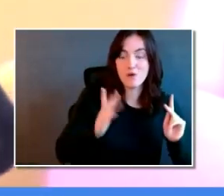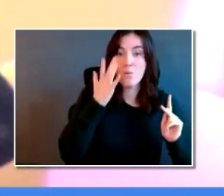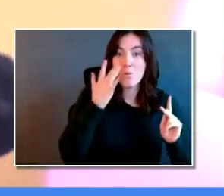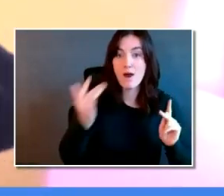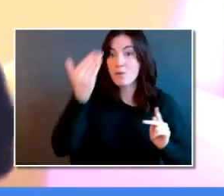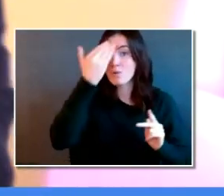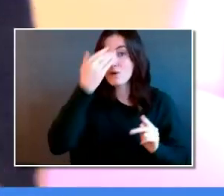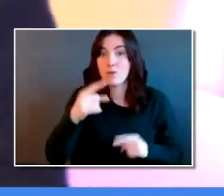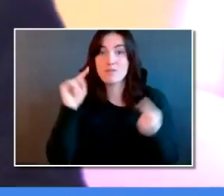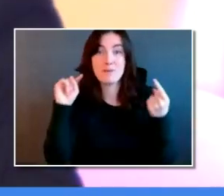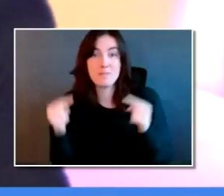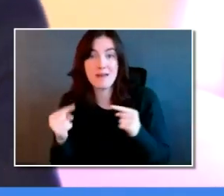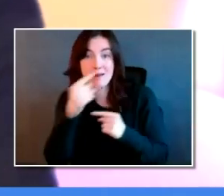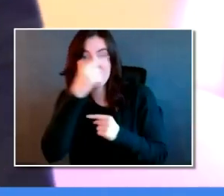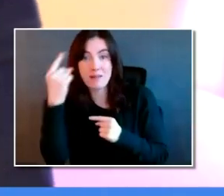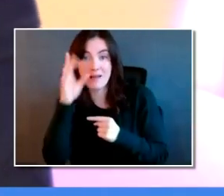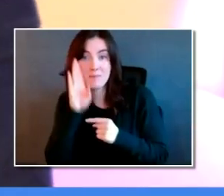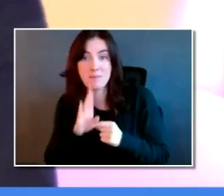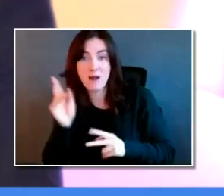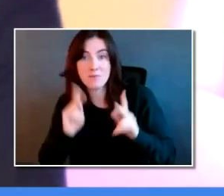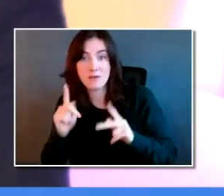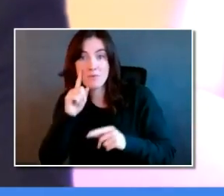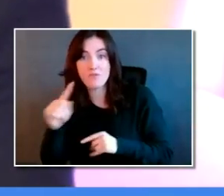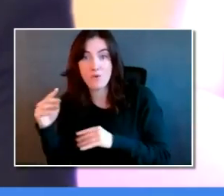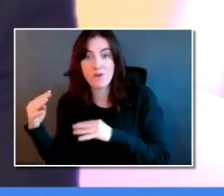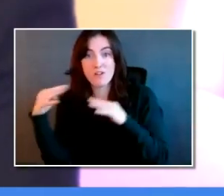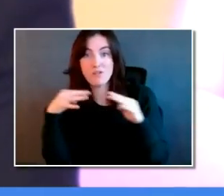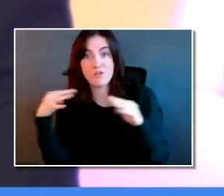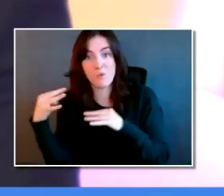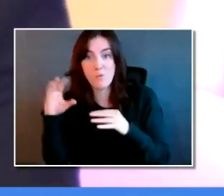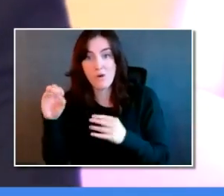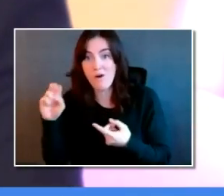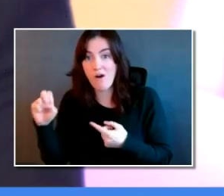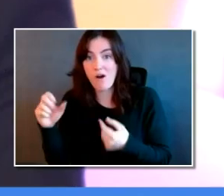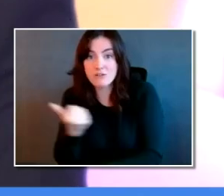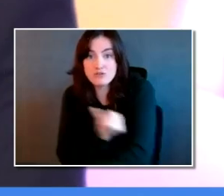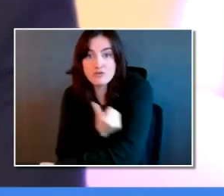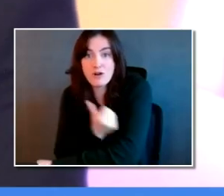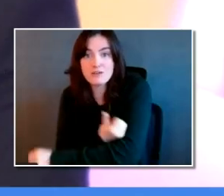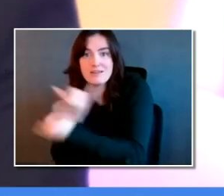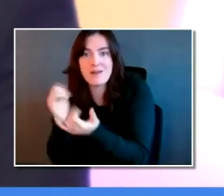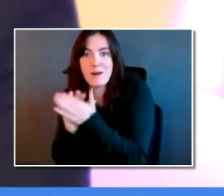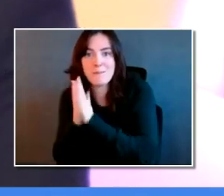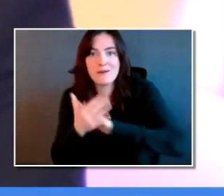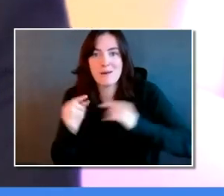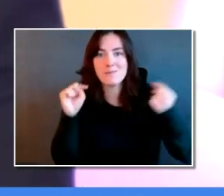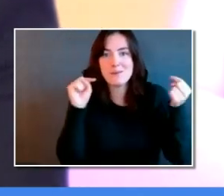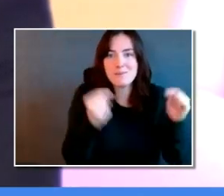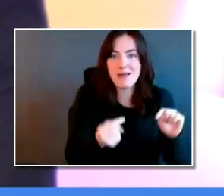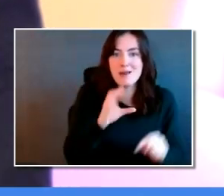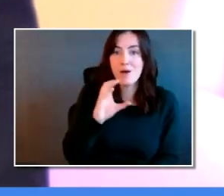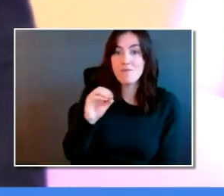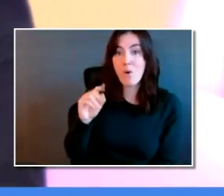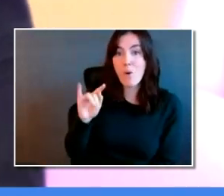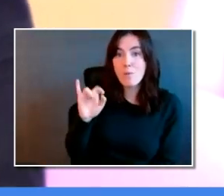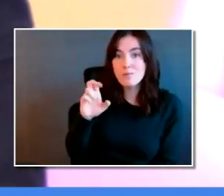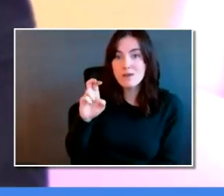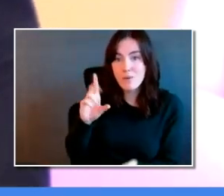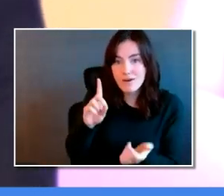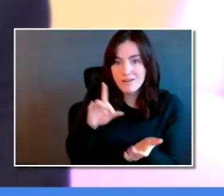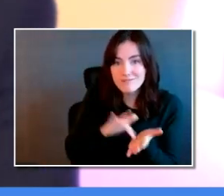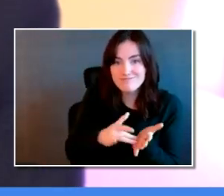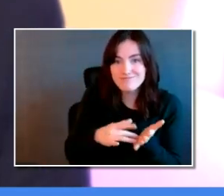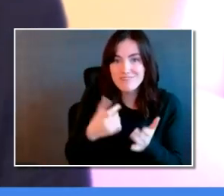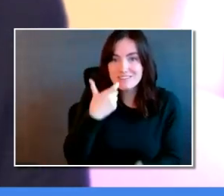and brown folks in the war on drugs has now become the pain of opioid addiction in white communities.